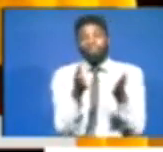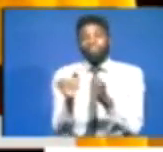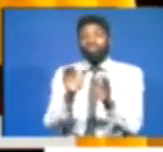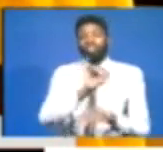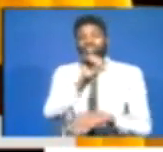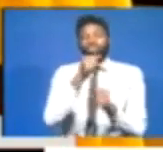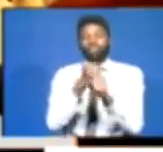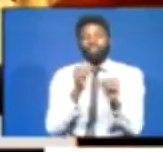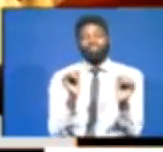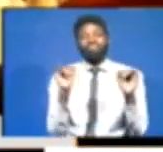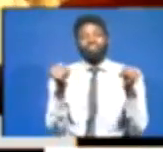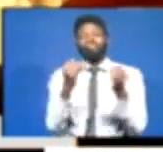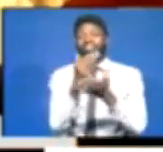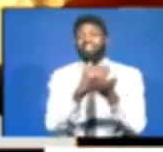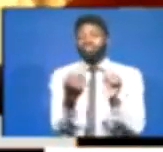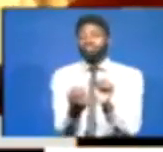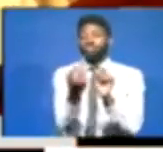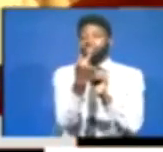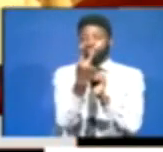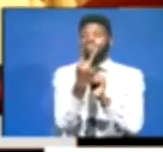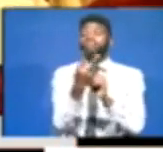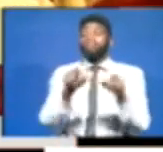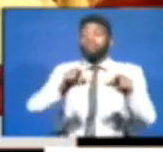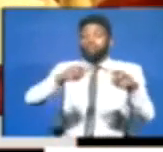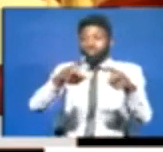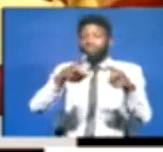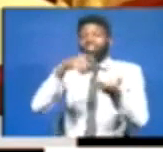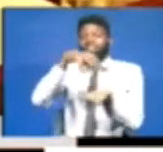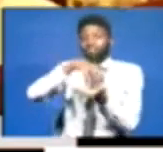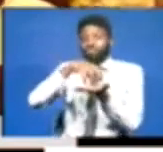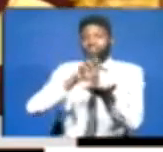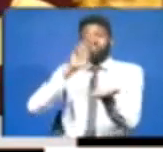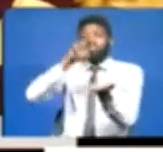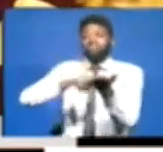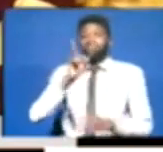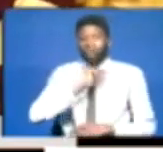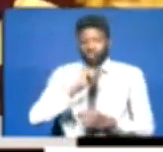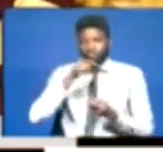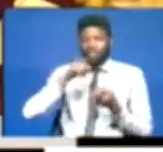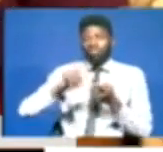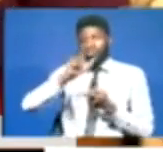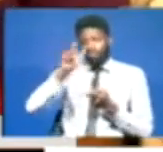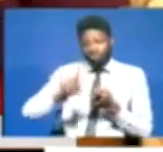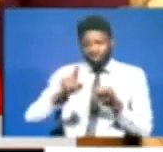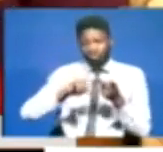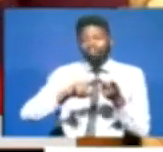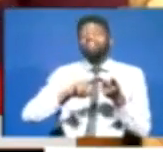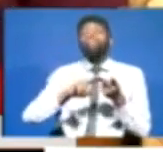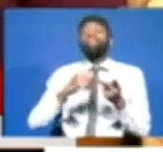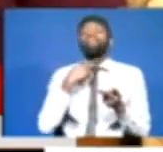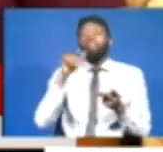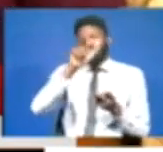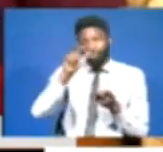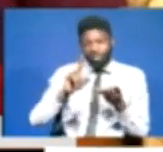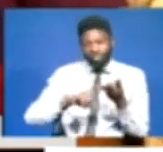field. Some of the 12 radio media stations already registered included Pwani FM, Sauti ya Pwani, Radio Nam